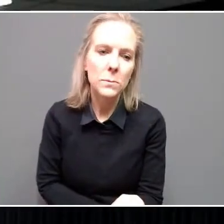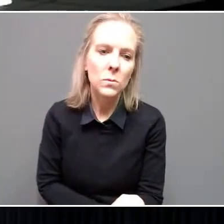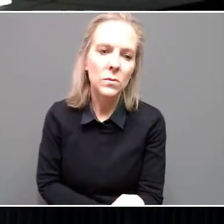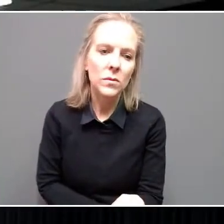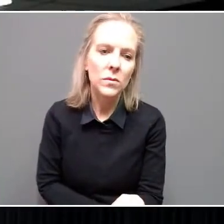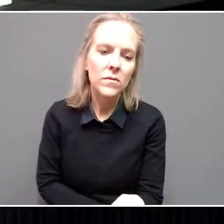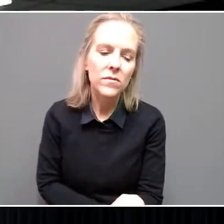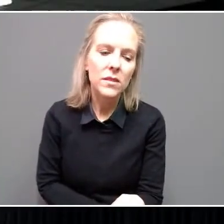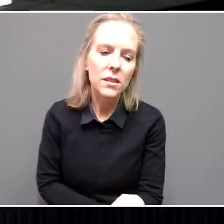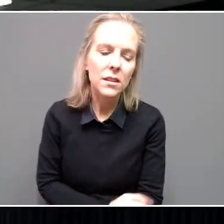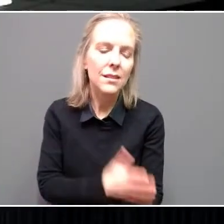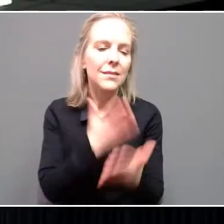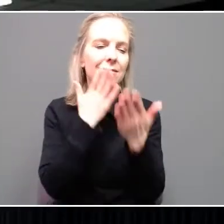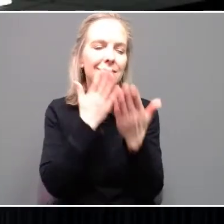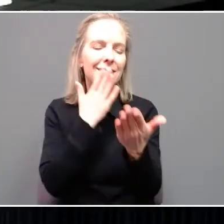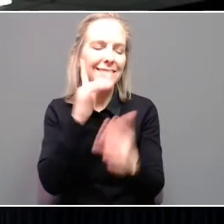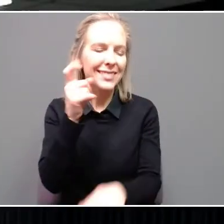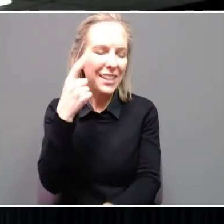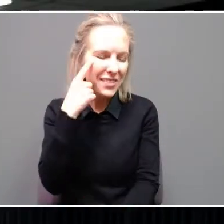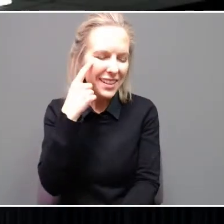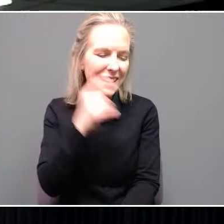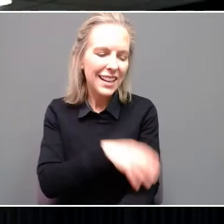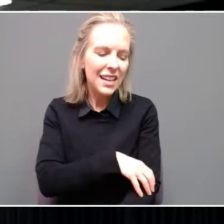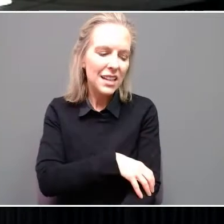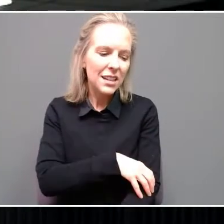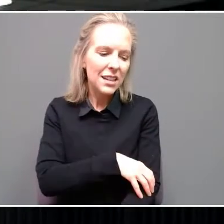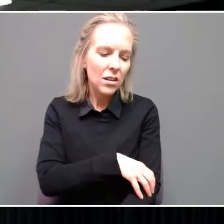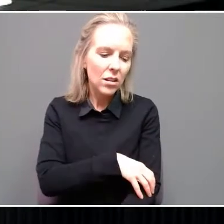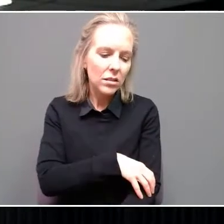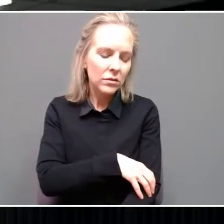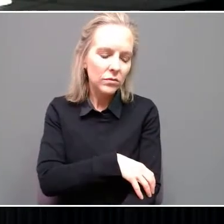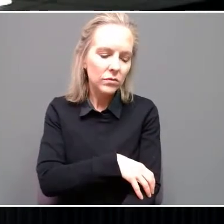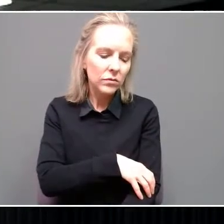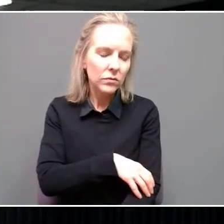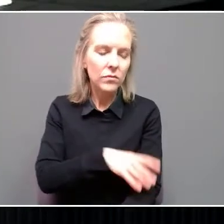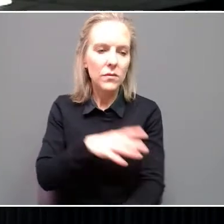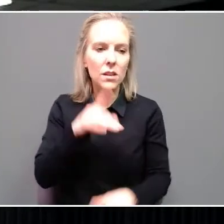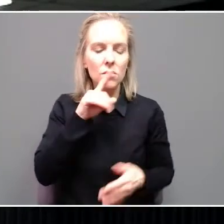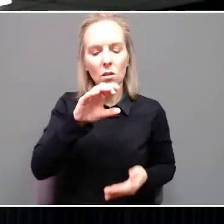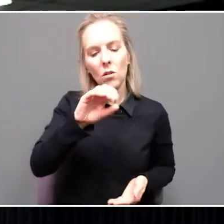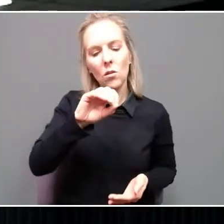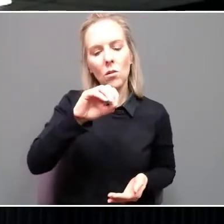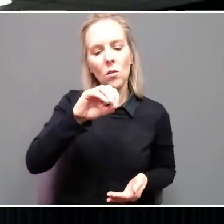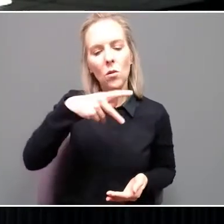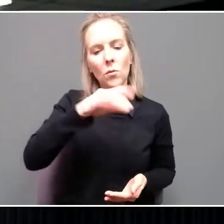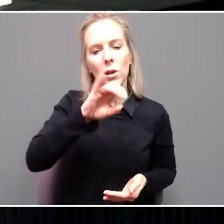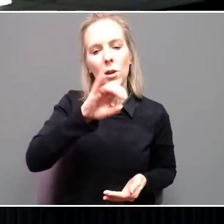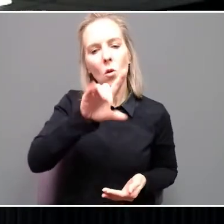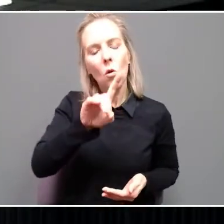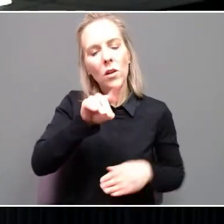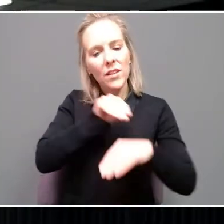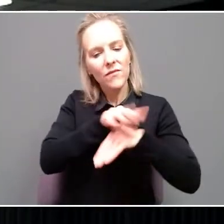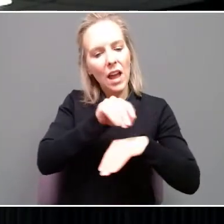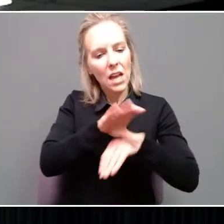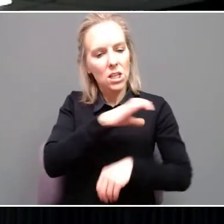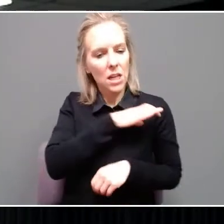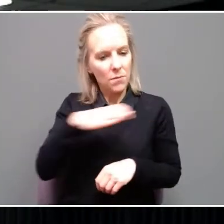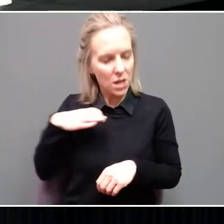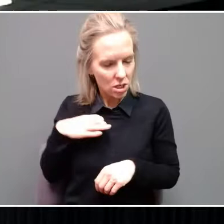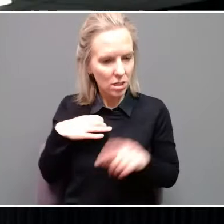Thank you, Governor. As you know, the Opioid Abatement Advisory Commission, supervised by the Attorney General,